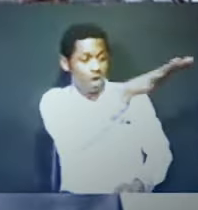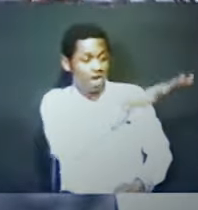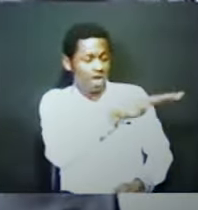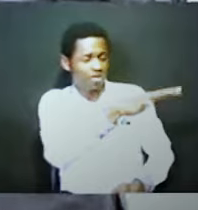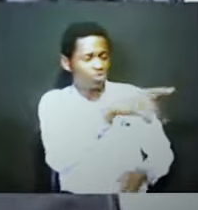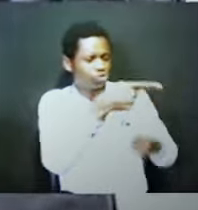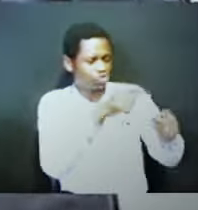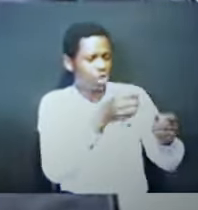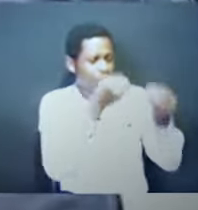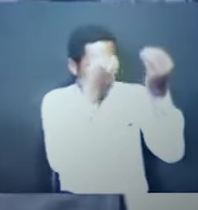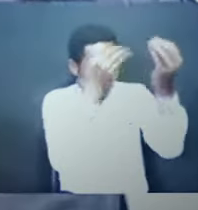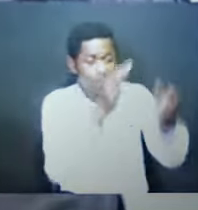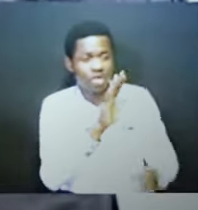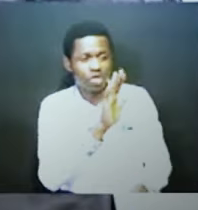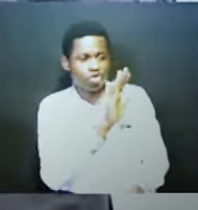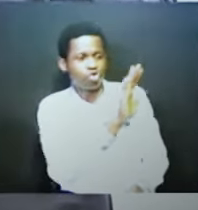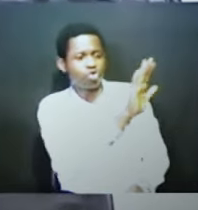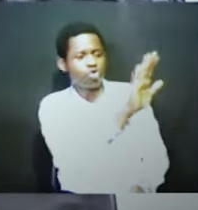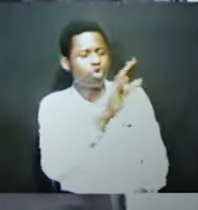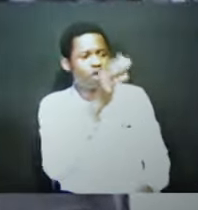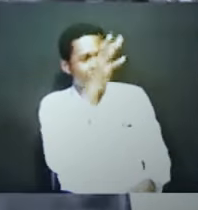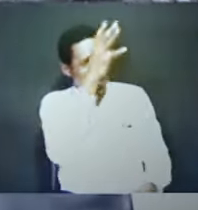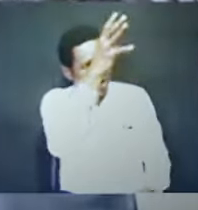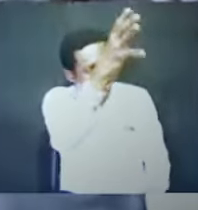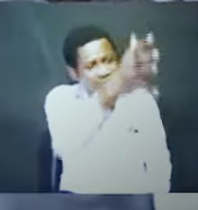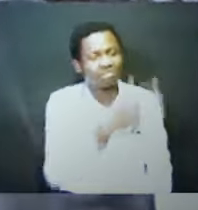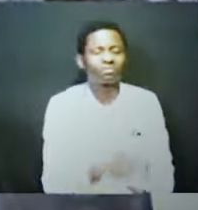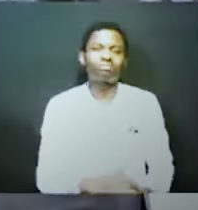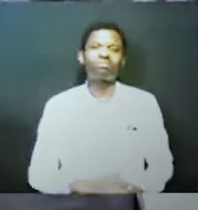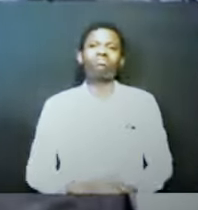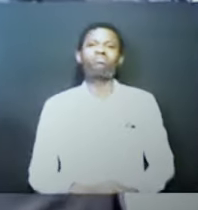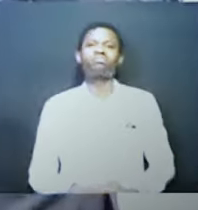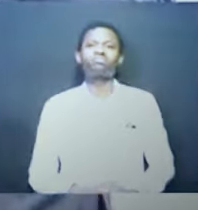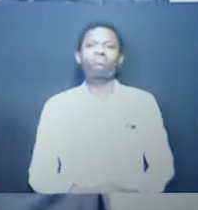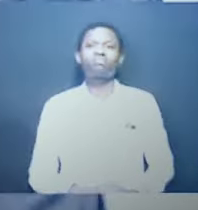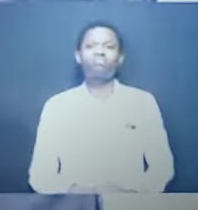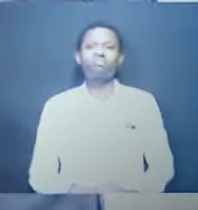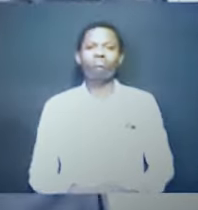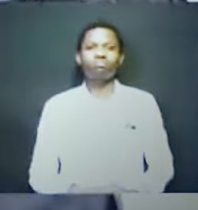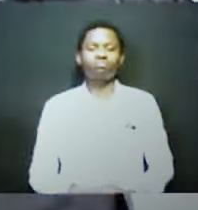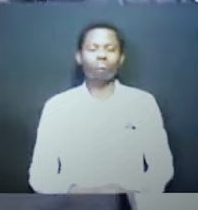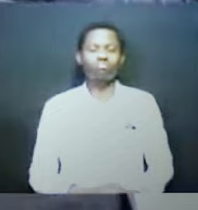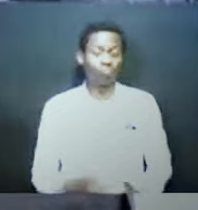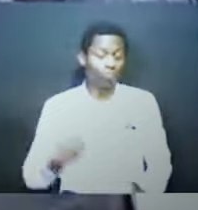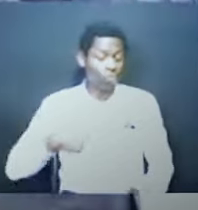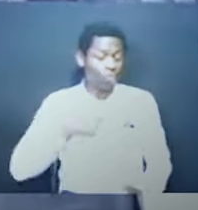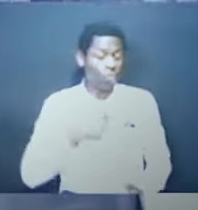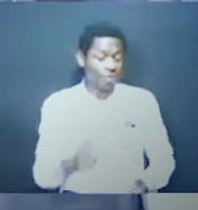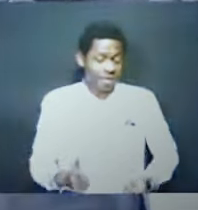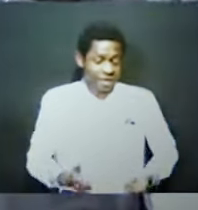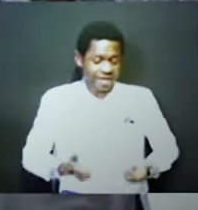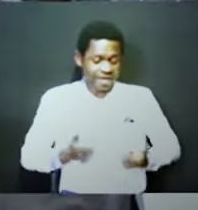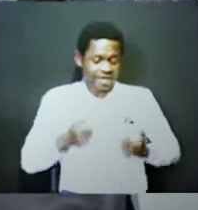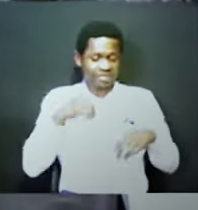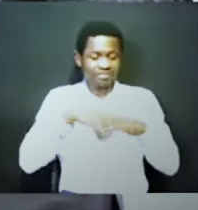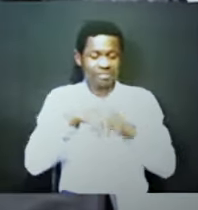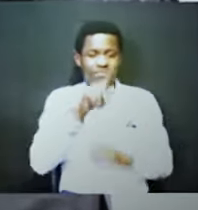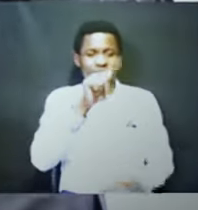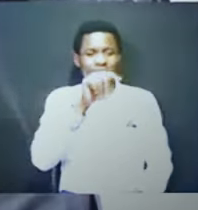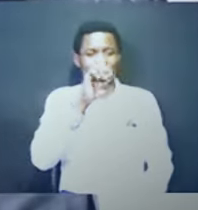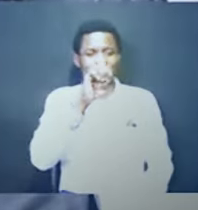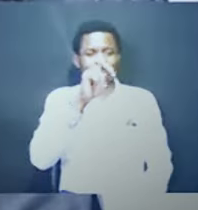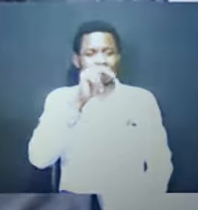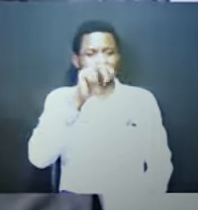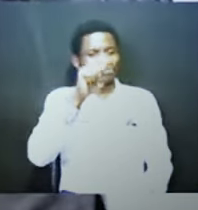would biara. A son in Sisha, whatima wanti, won't you any mubia? Now, we have lived in tents and